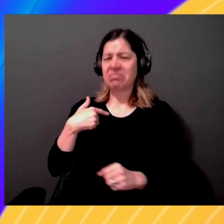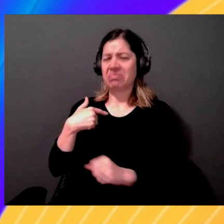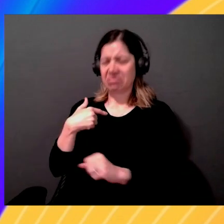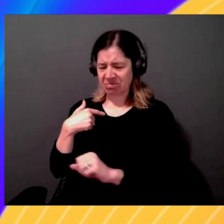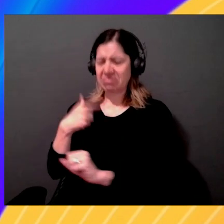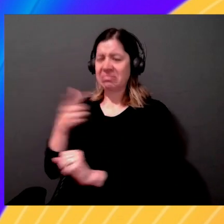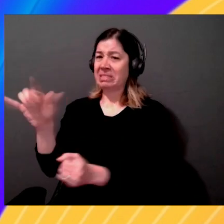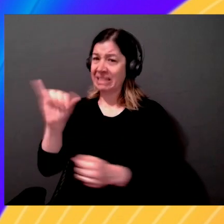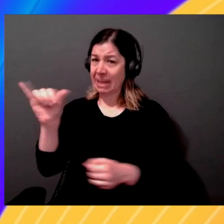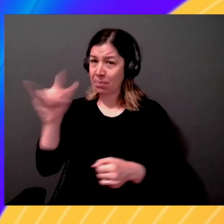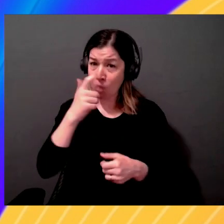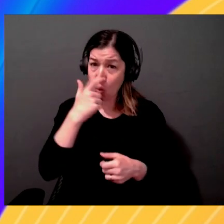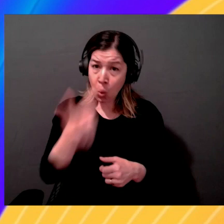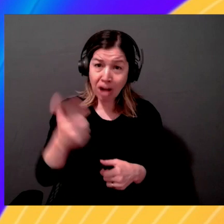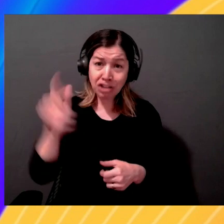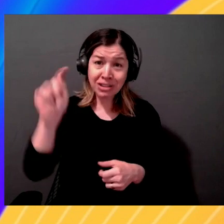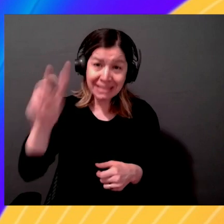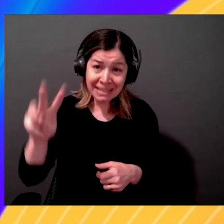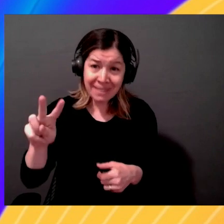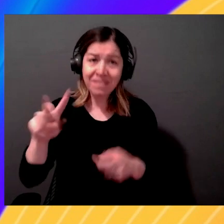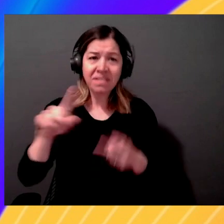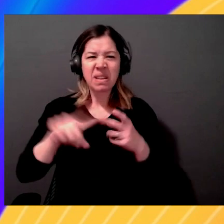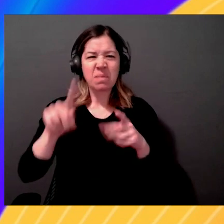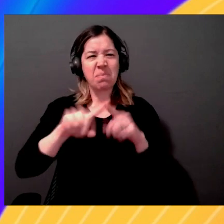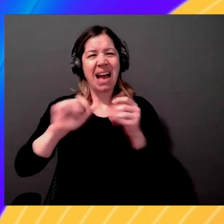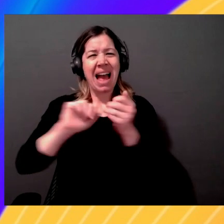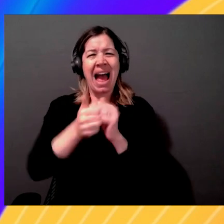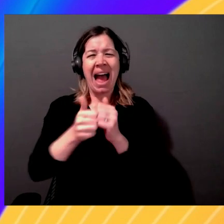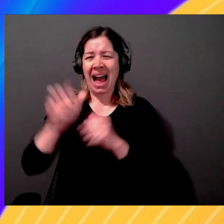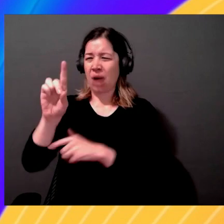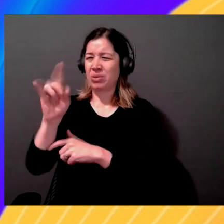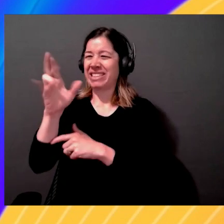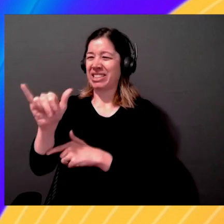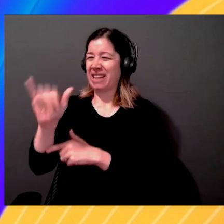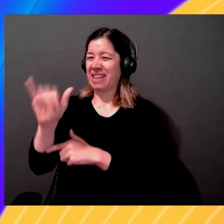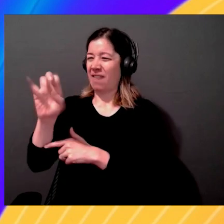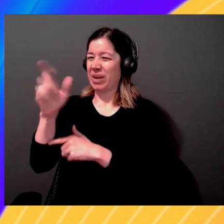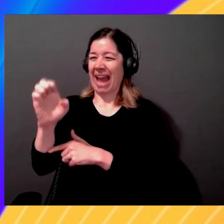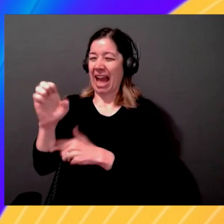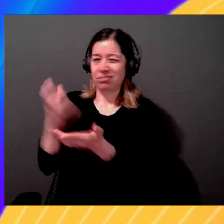or movies, but how is Discovery Ed taking advantage of this? Sure.